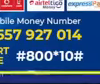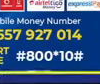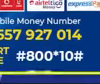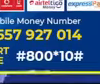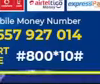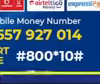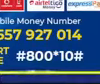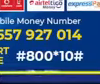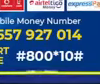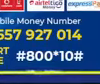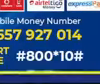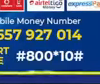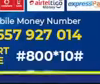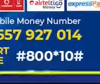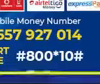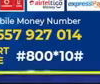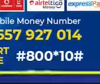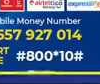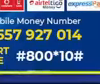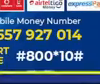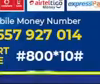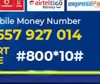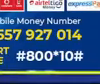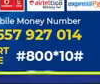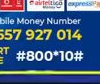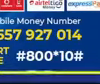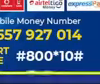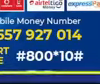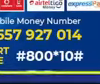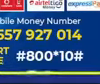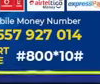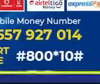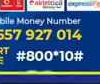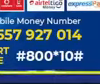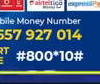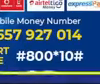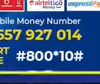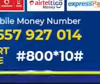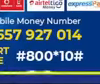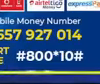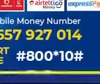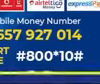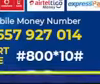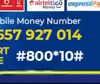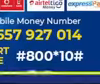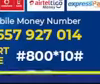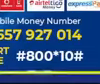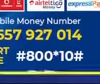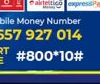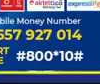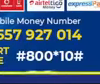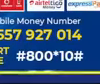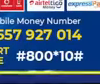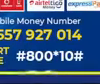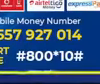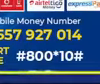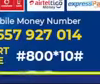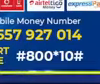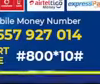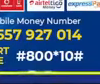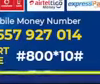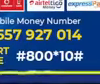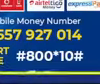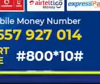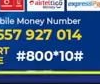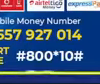giving. May God raise men, even men that matter, to help you rise, to help you to be established in life